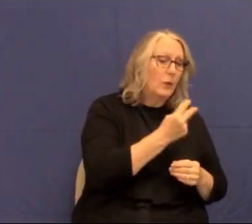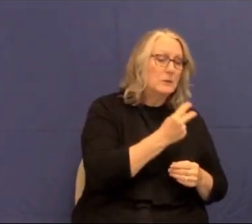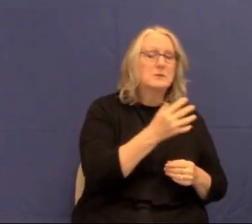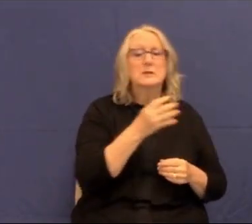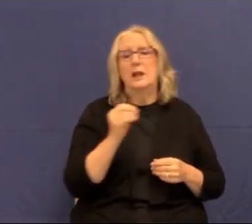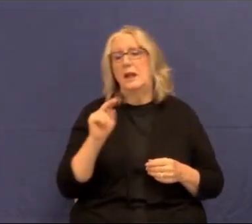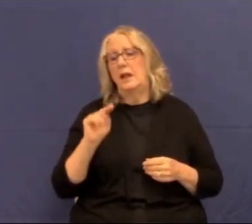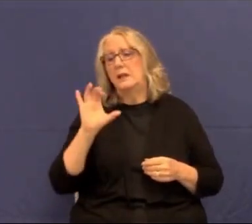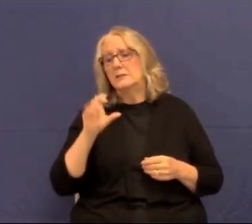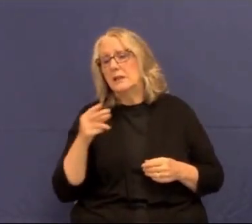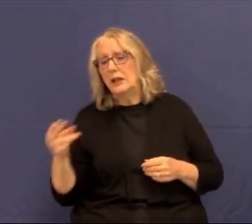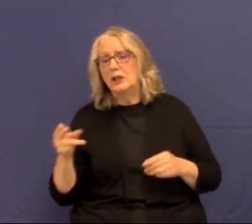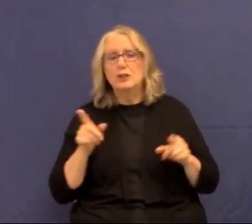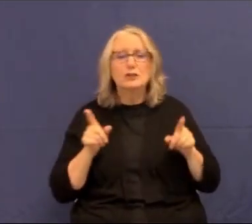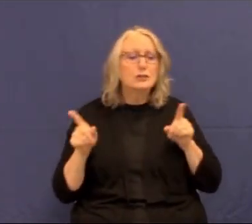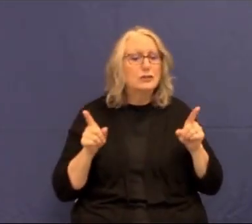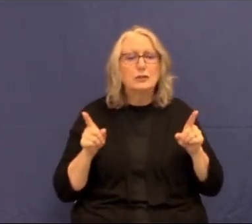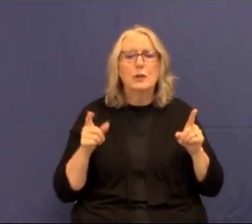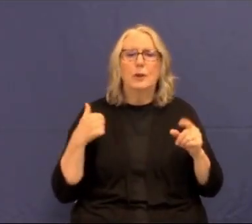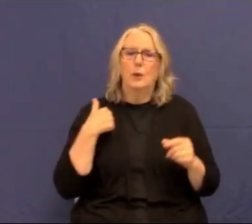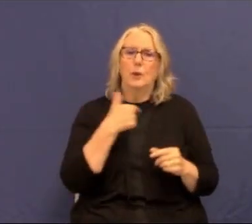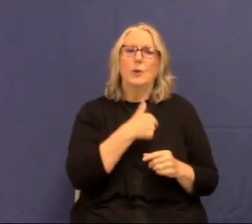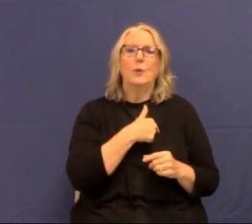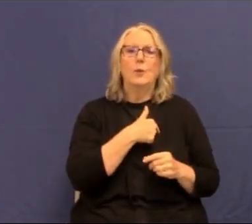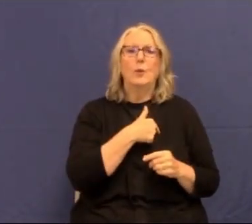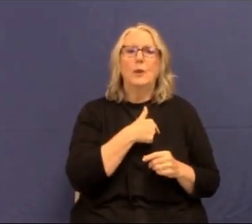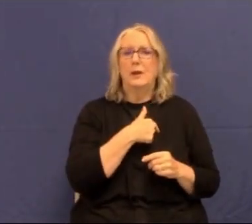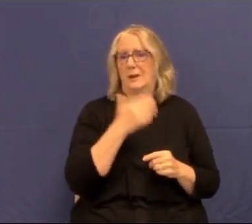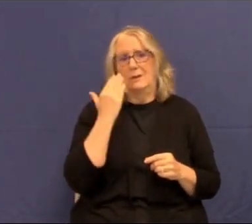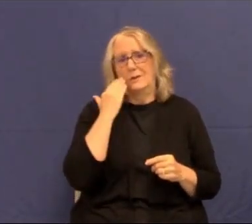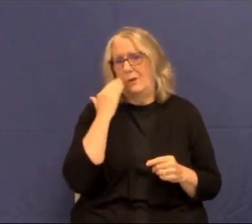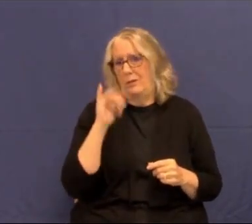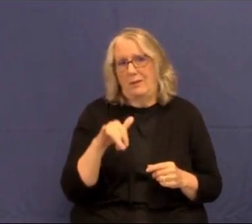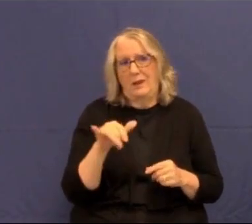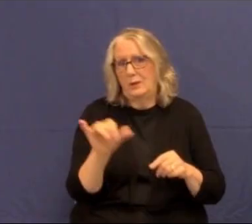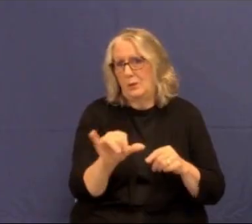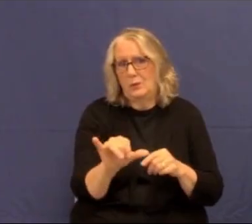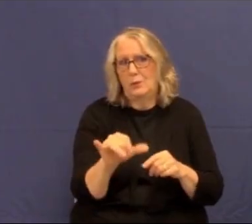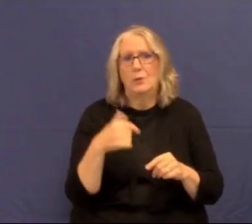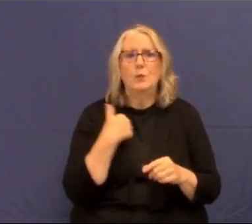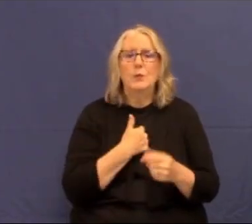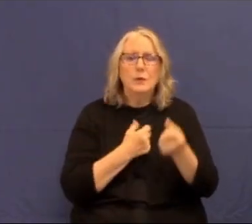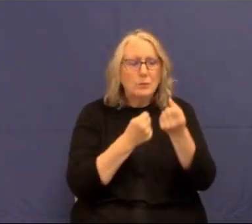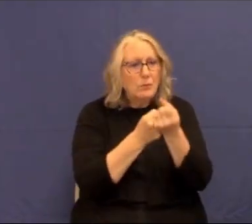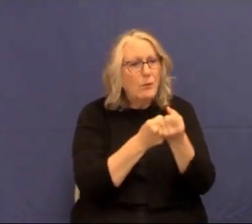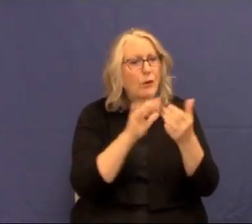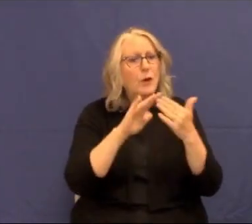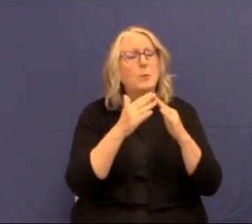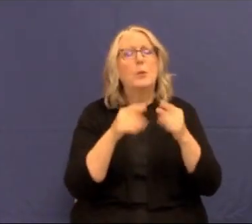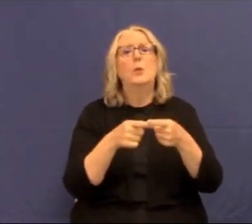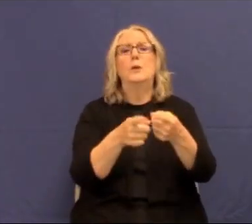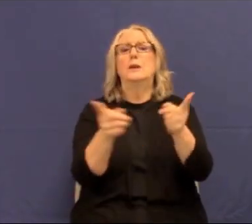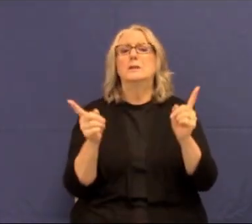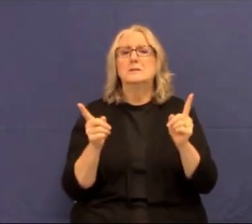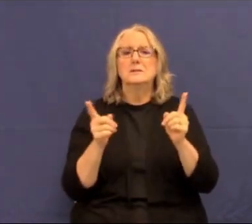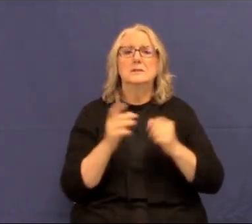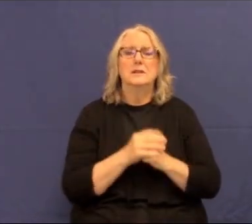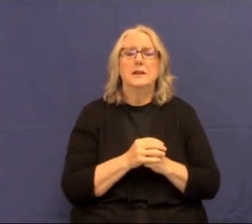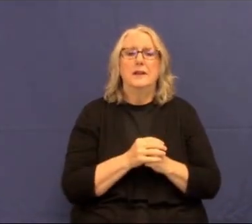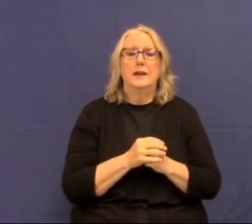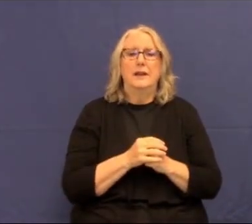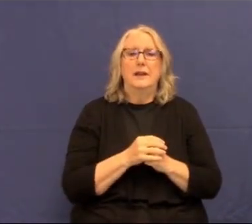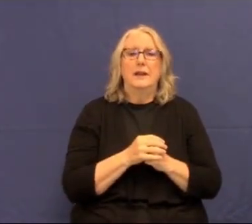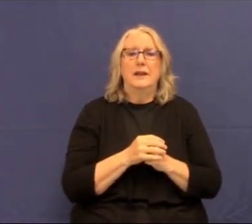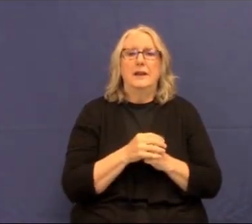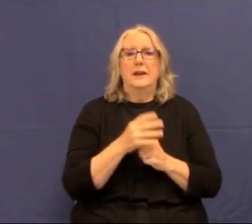Hands and Voices and the Commission for the Deaf and Hard of Hearing, we see that struggle as well. We support these communities